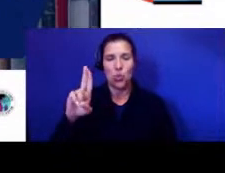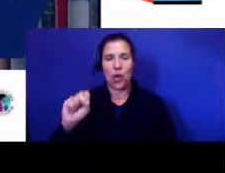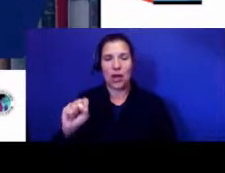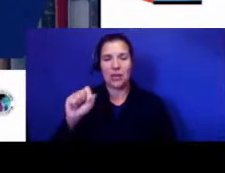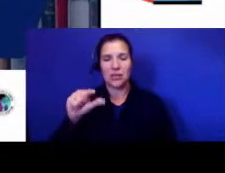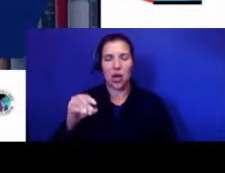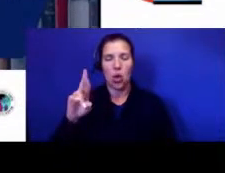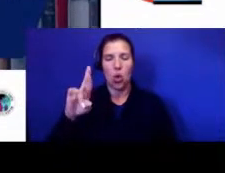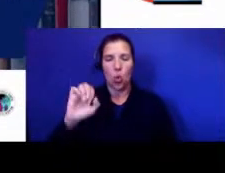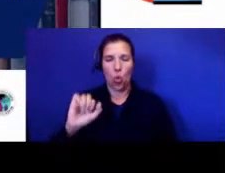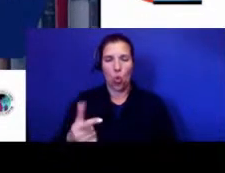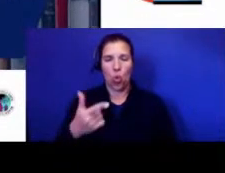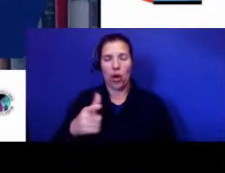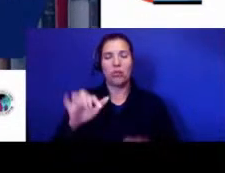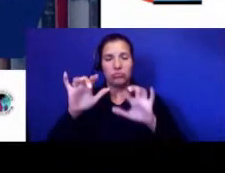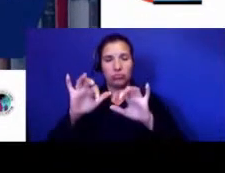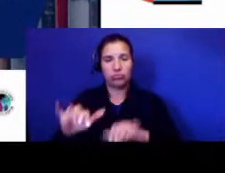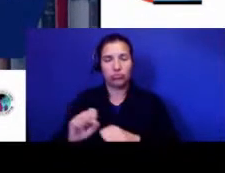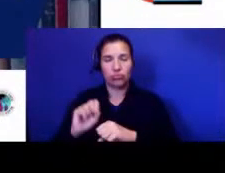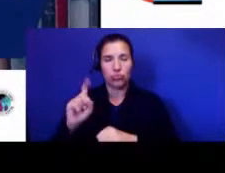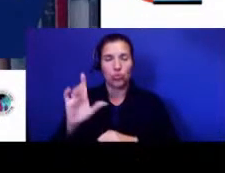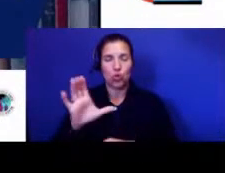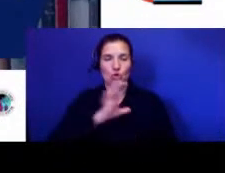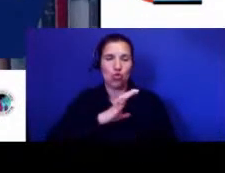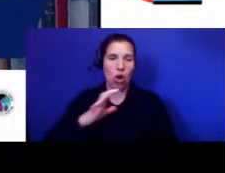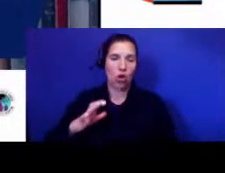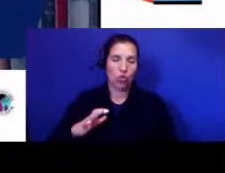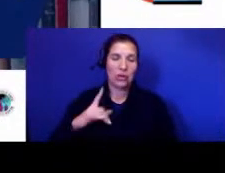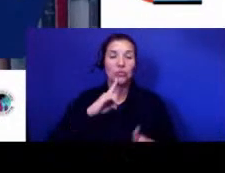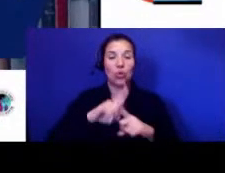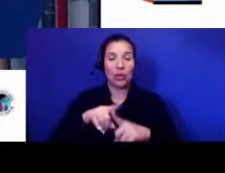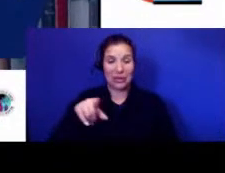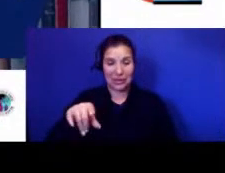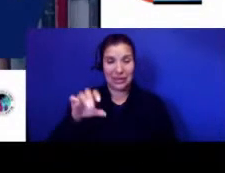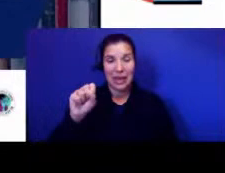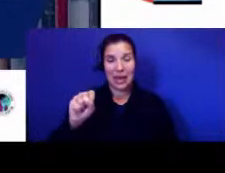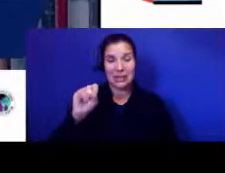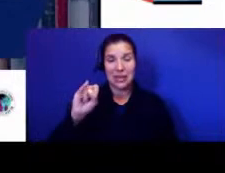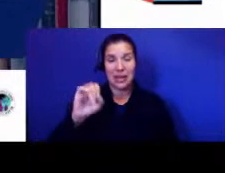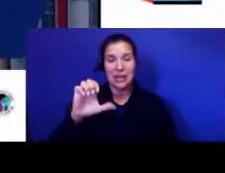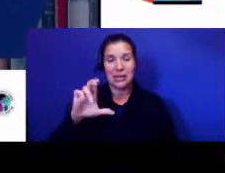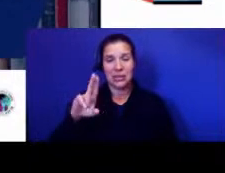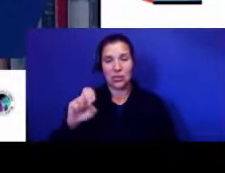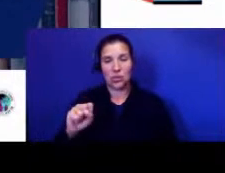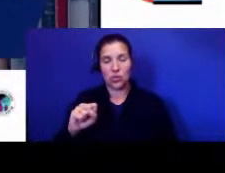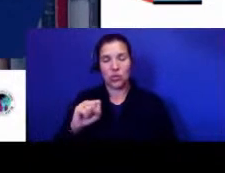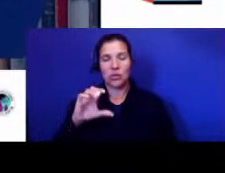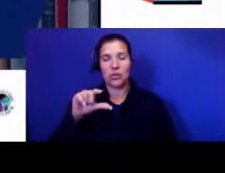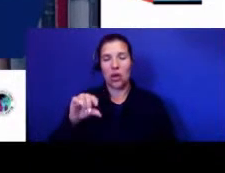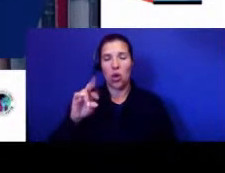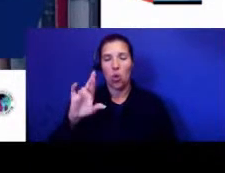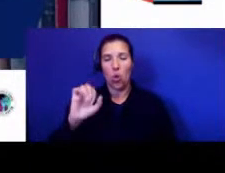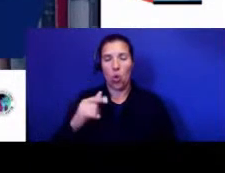them know. I also invite you to check out SECUS's state legislative policy